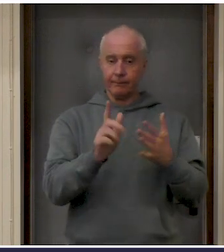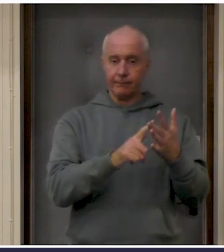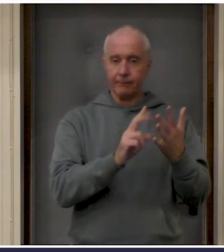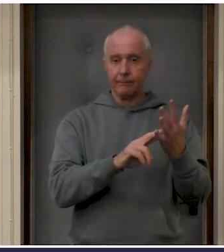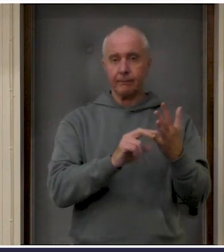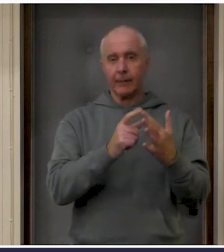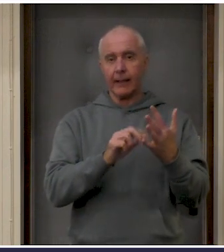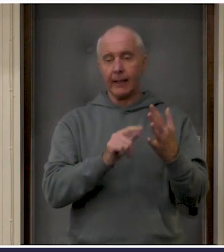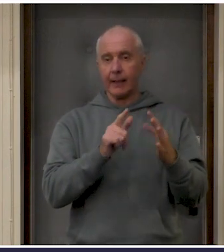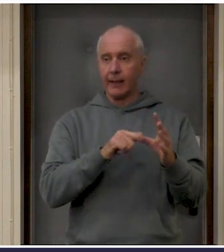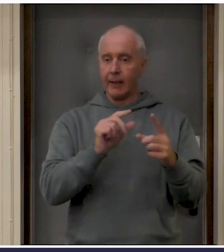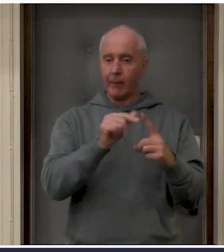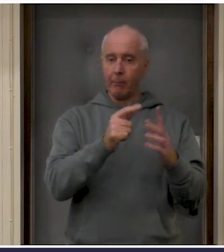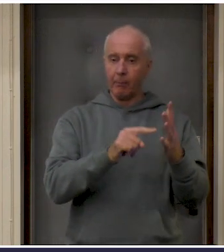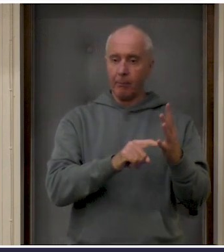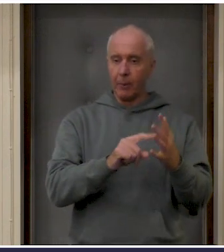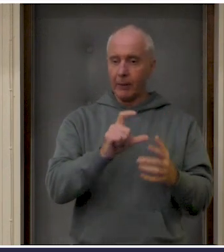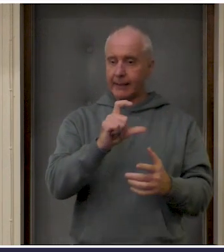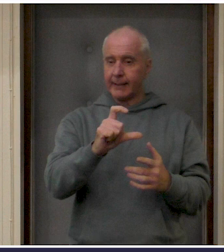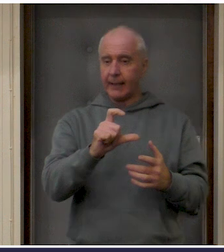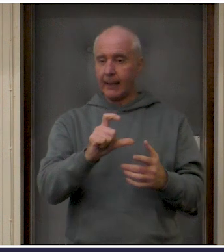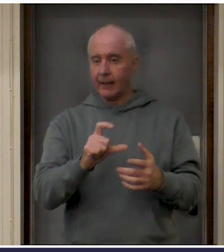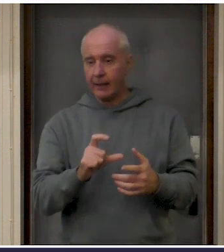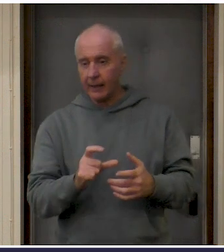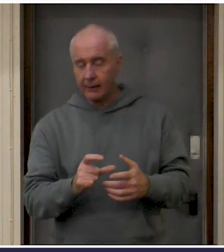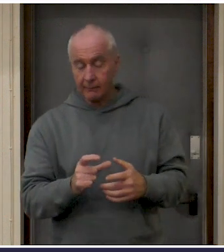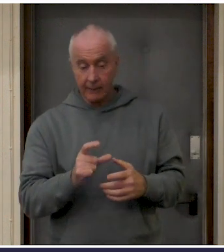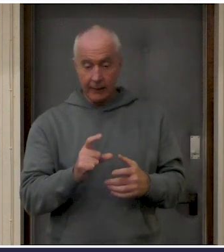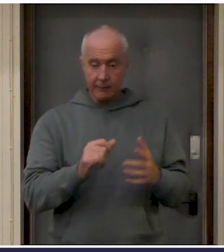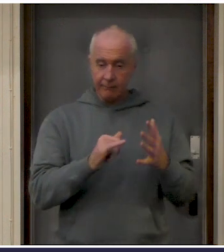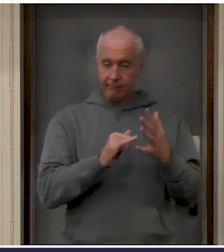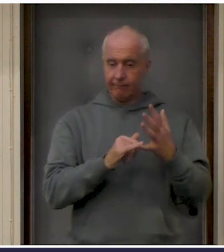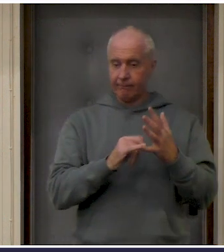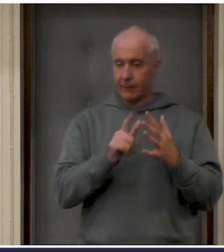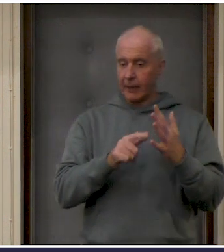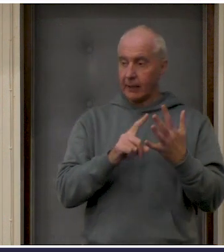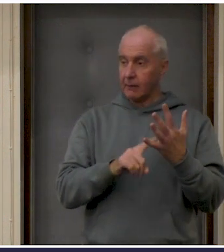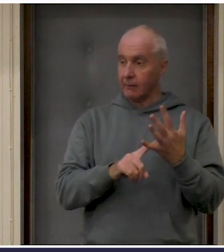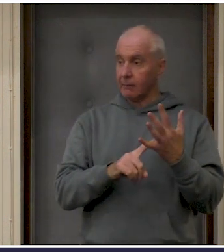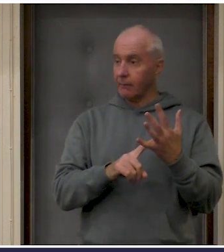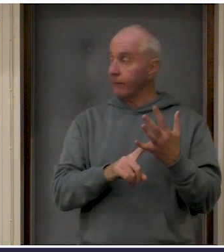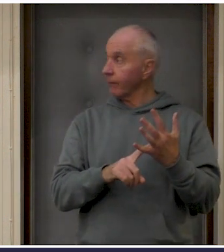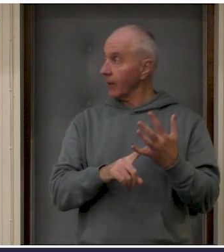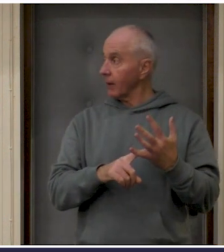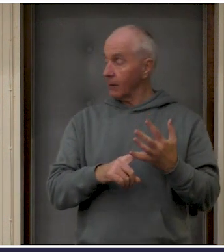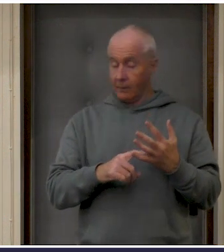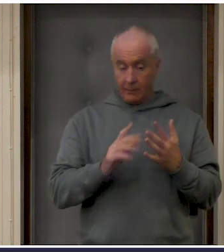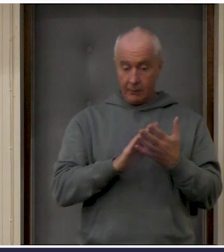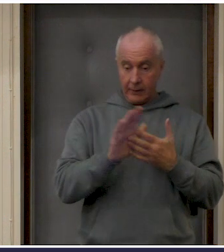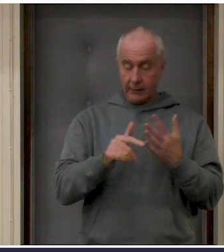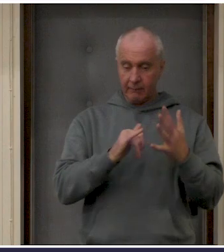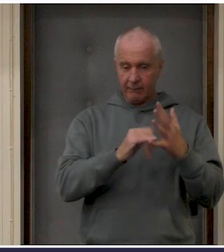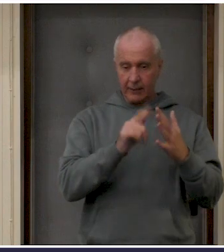Sizewell are the big EDF nuclear projects in the UK. So Hinkley Point is under construction currently. Sizewell's just